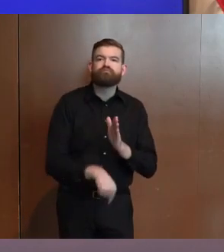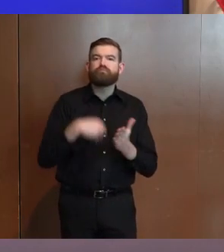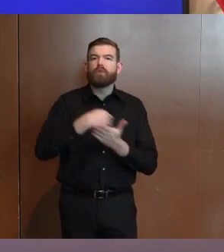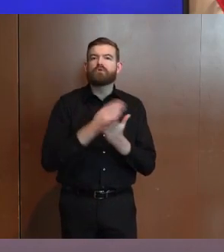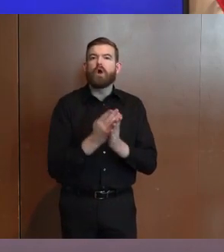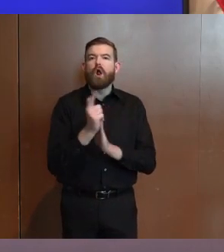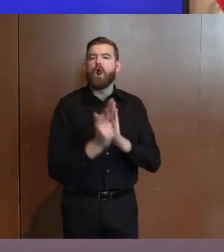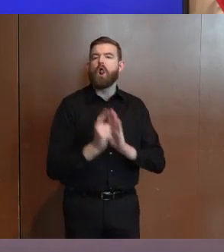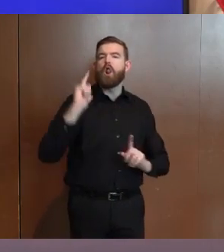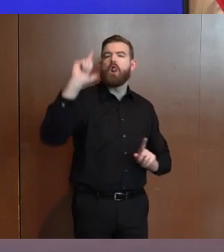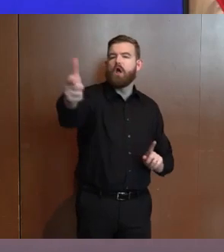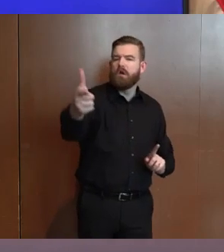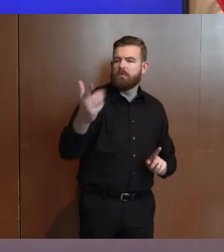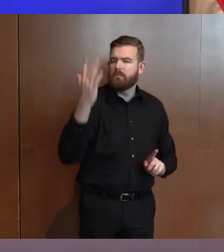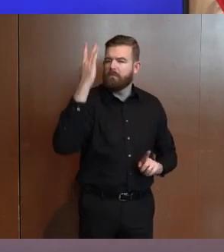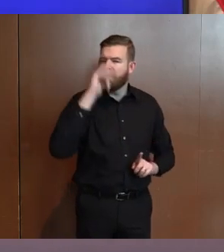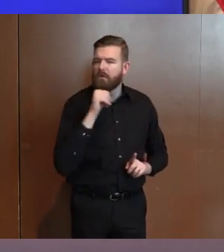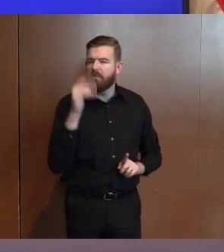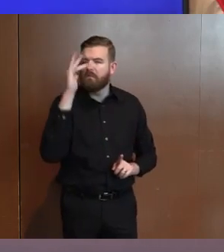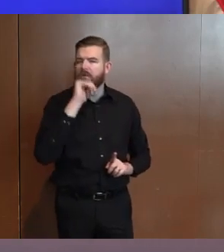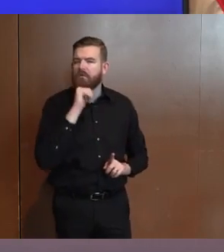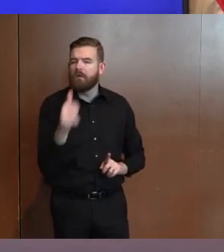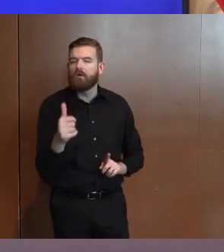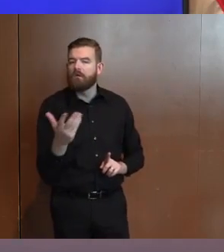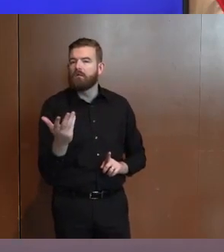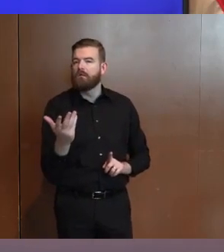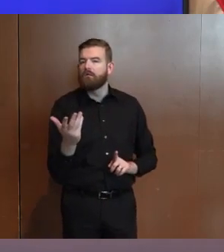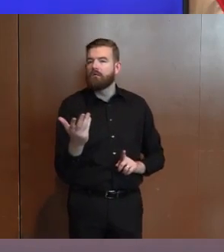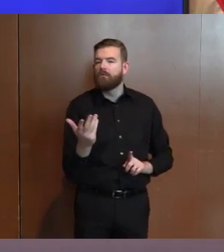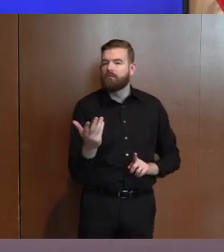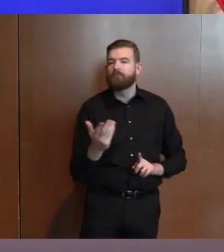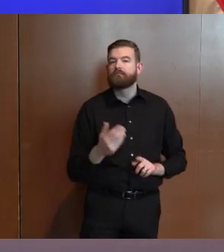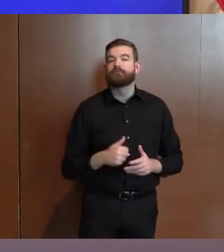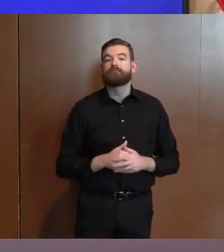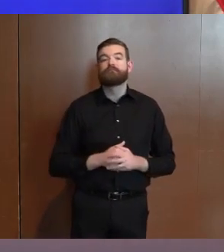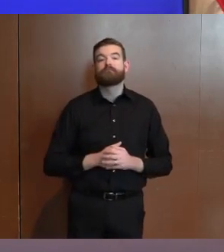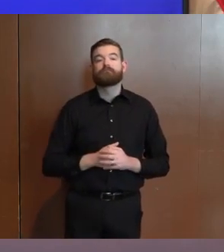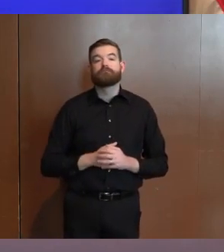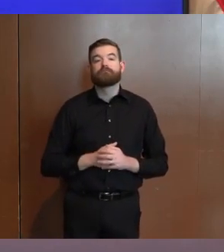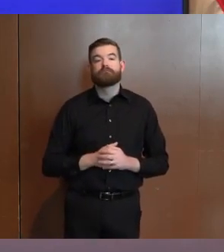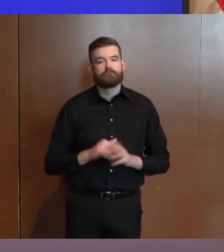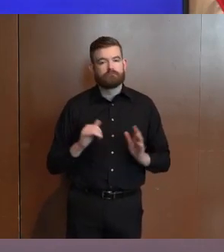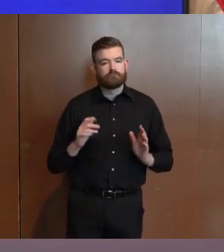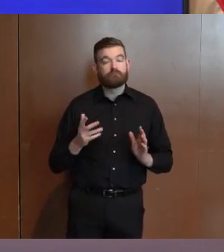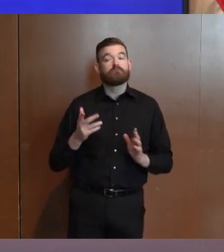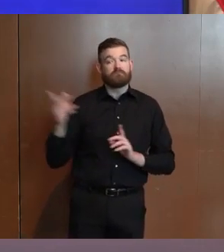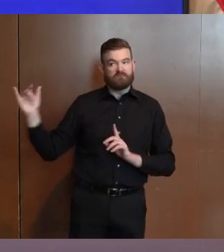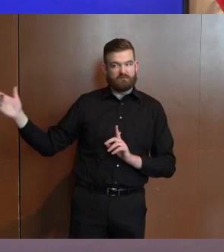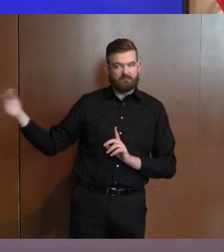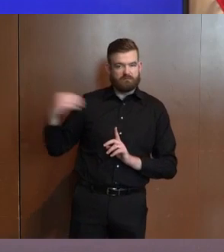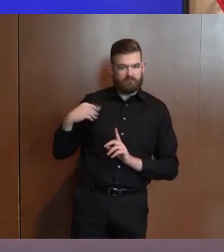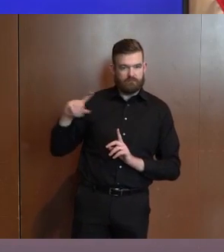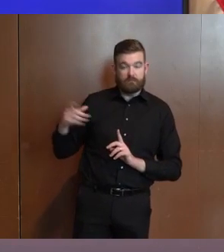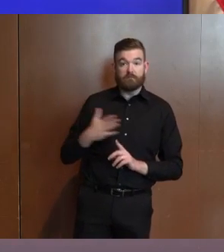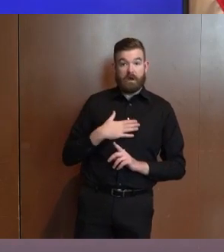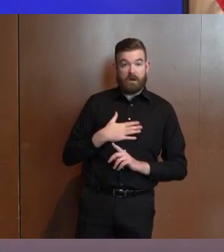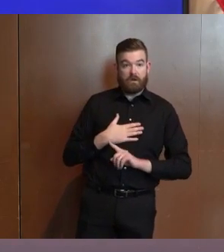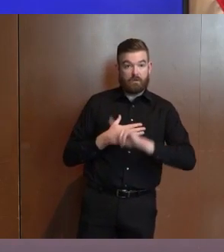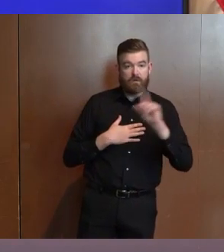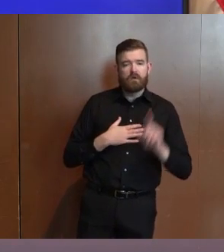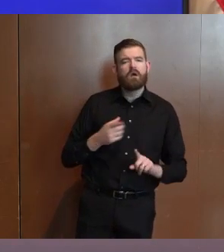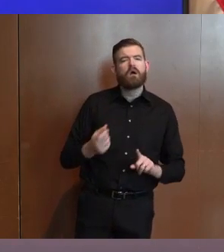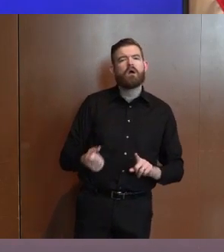finances several months down the road? And my own questions, the number of fatalities yesterday seems to represent the biggest